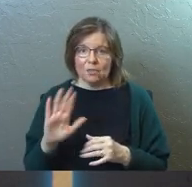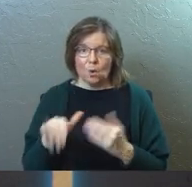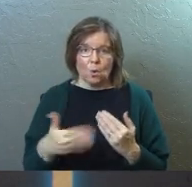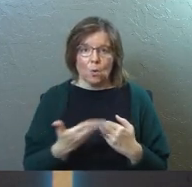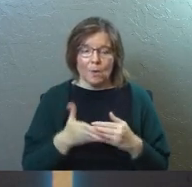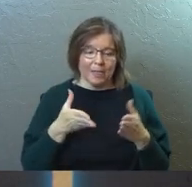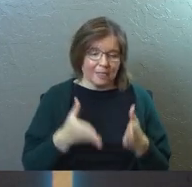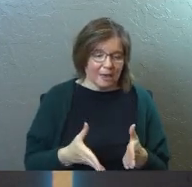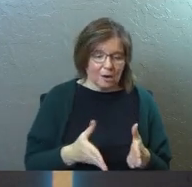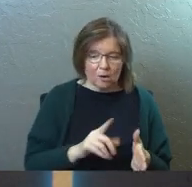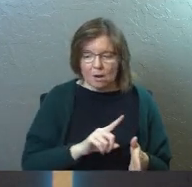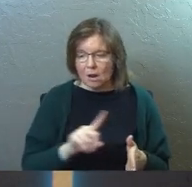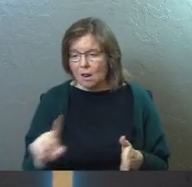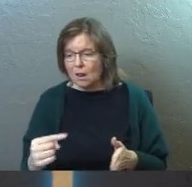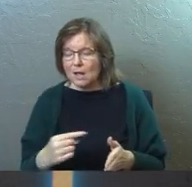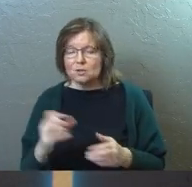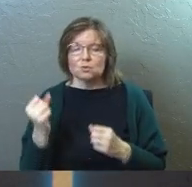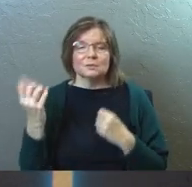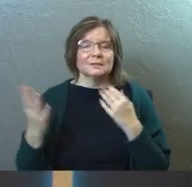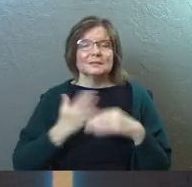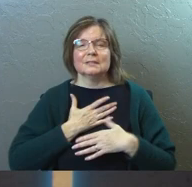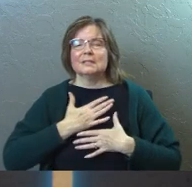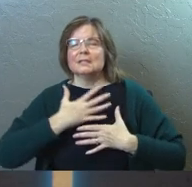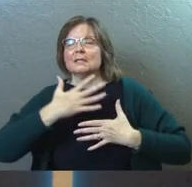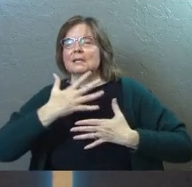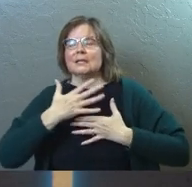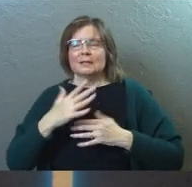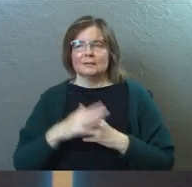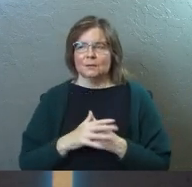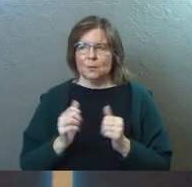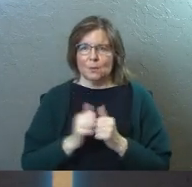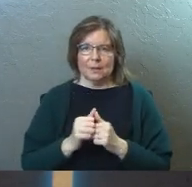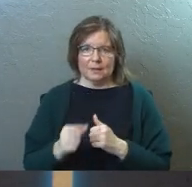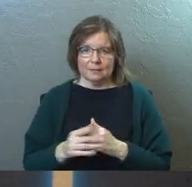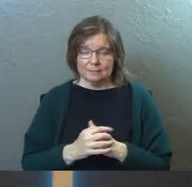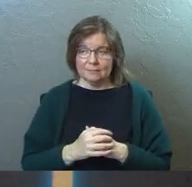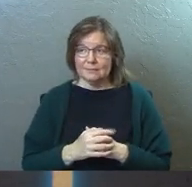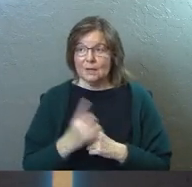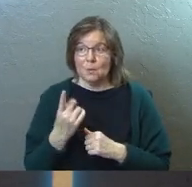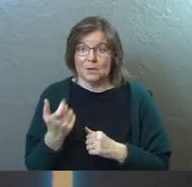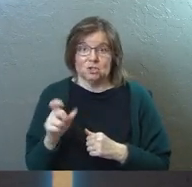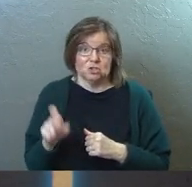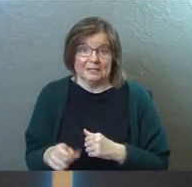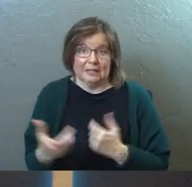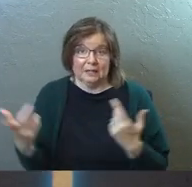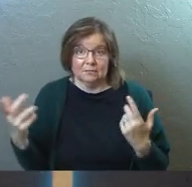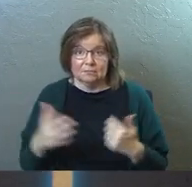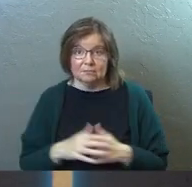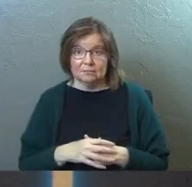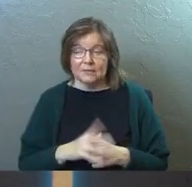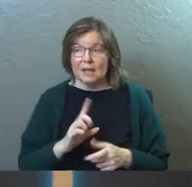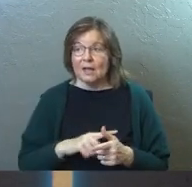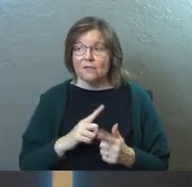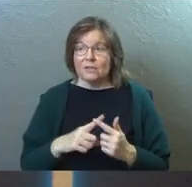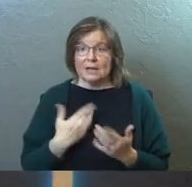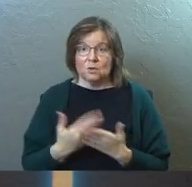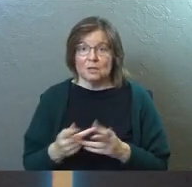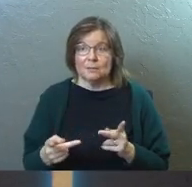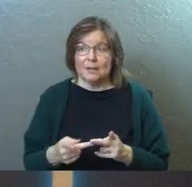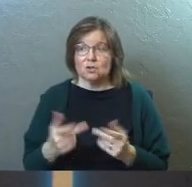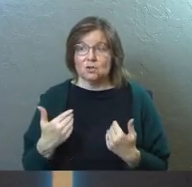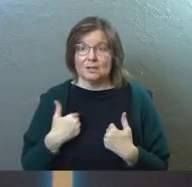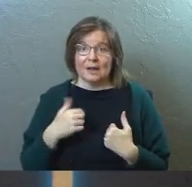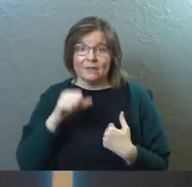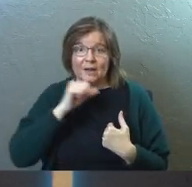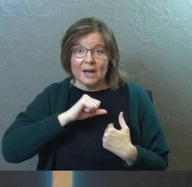there and the whole way back. And you got to sing along at the top of your lungs. Like it's just what she needed. And then you get to the place